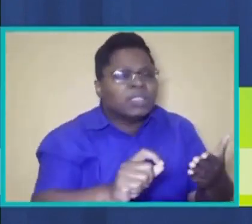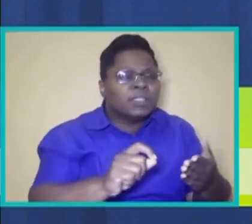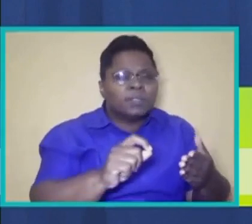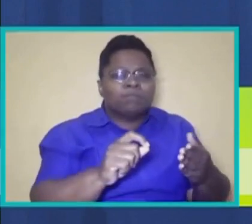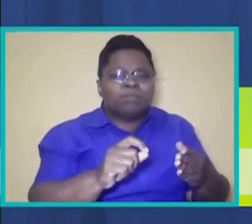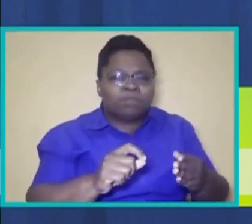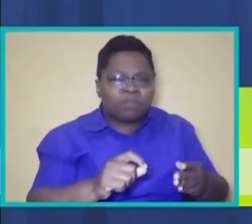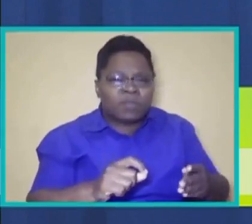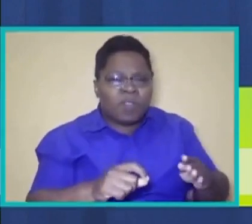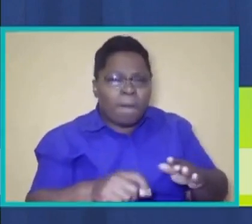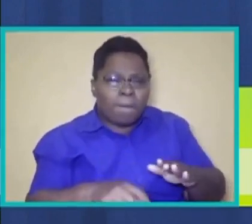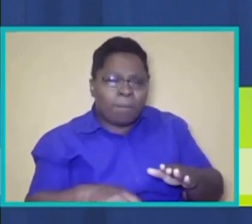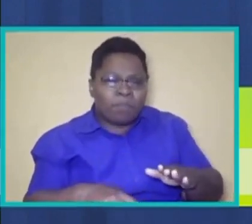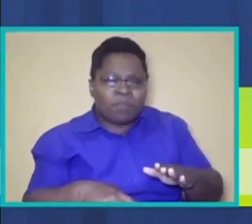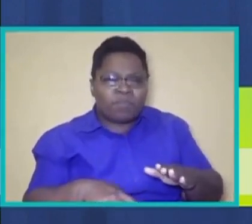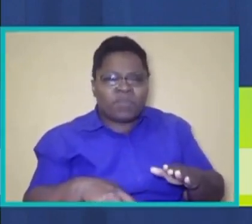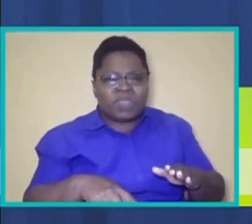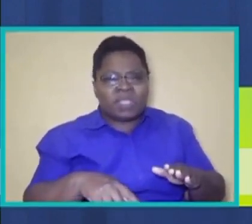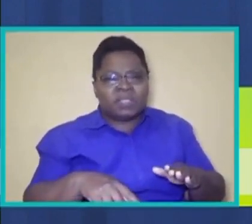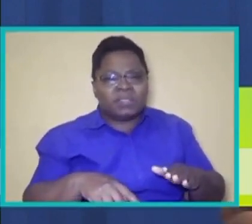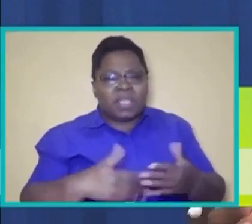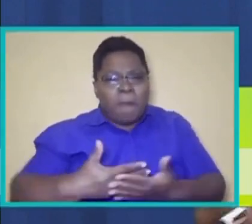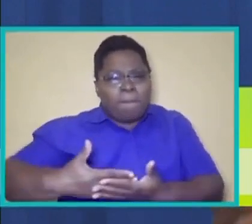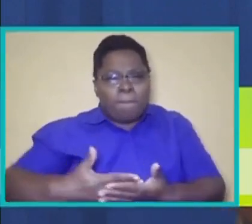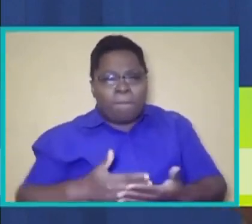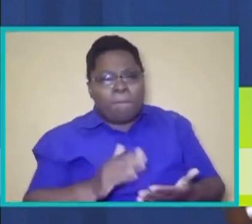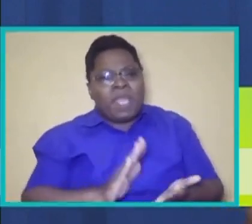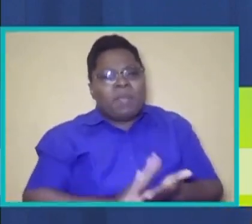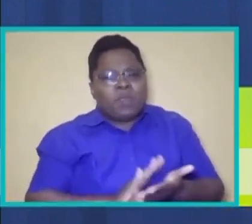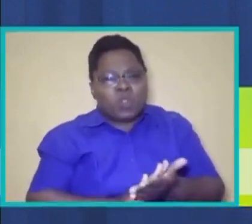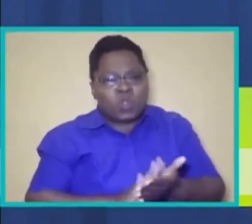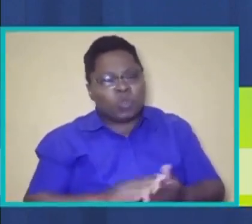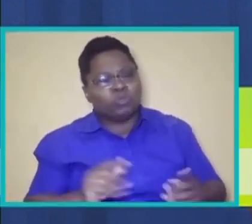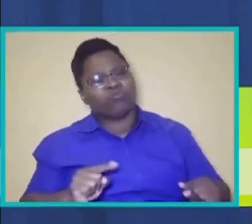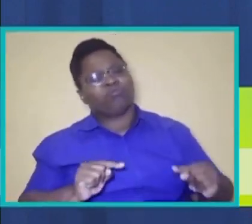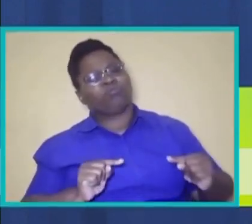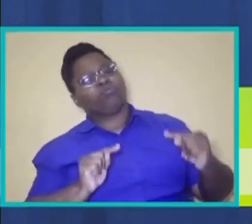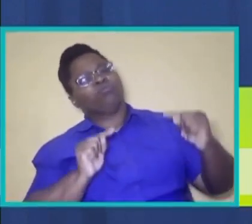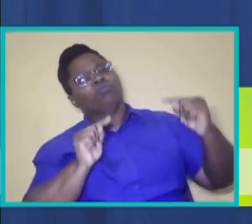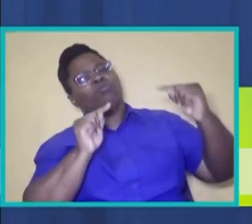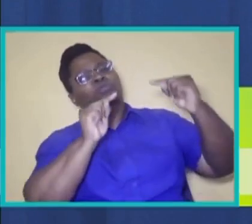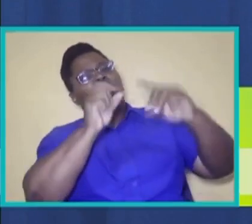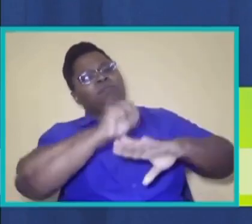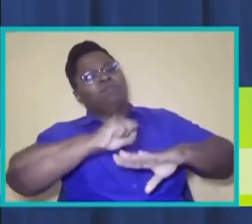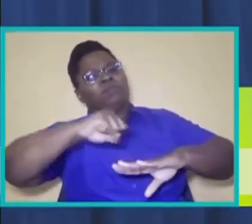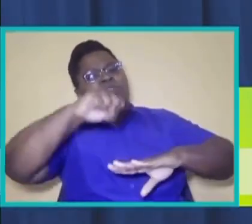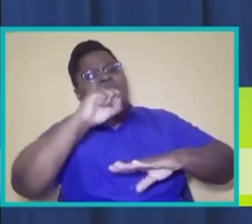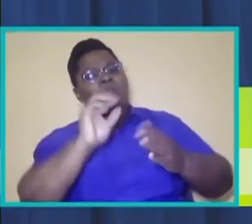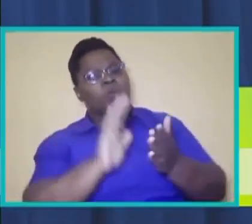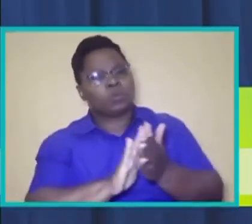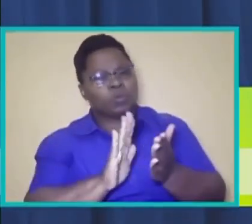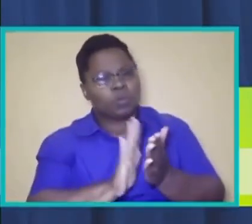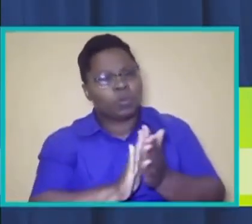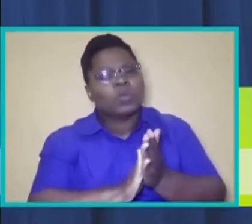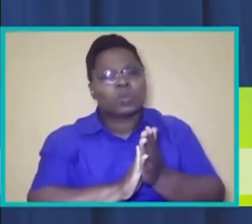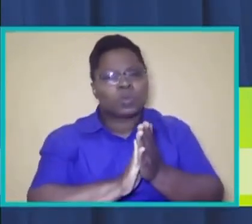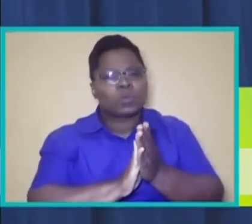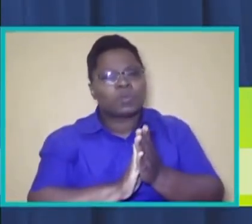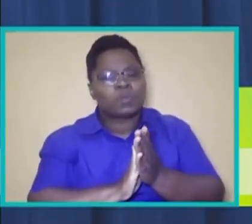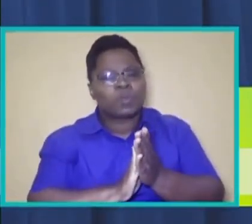much, caller from Pleasantville. And Mr. Cicheran, Dr. Paul, you all have